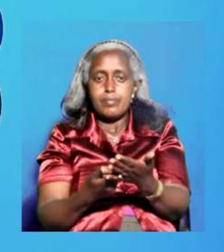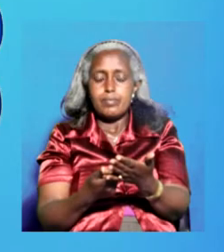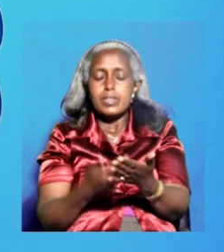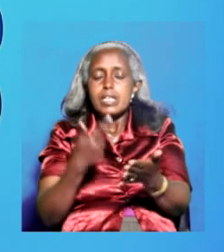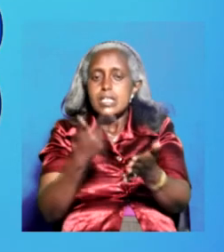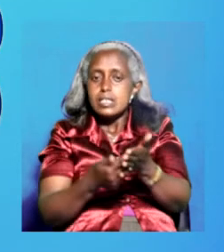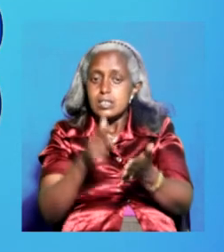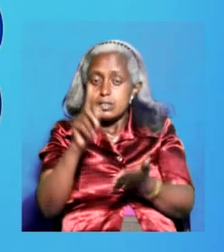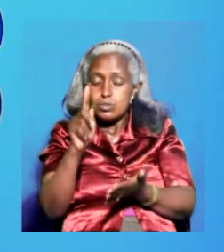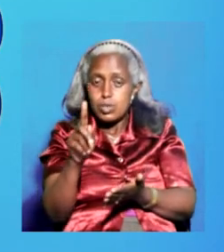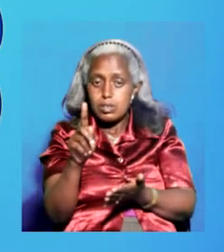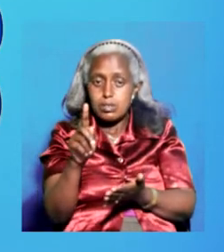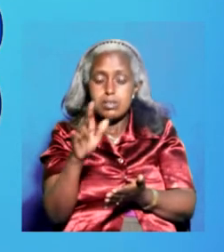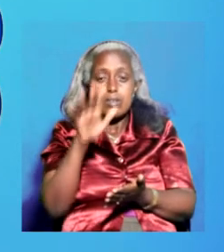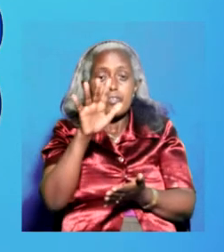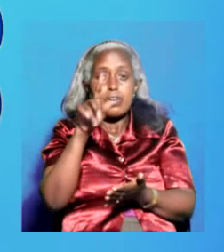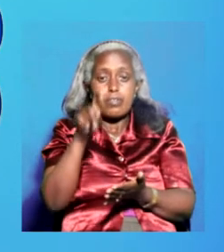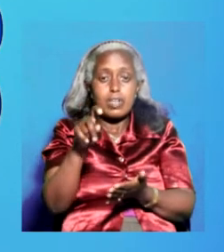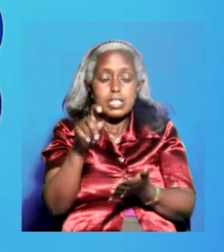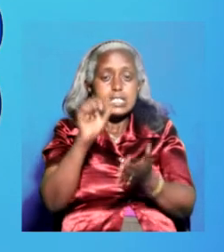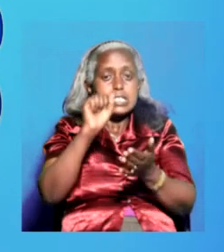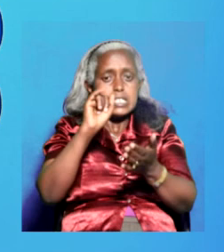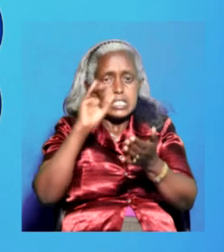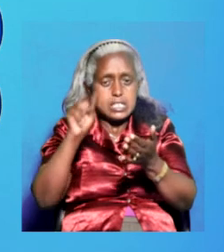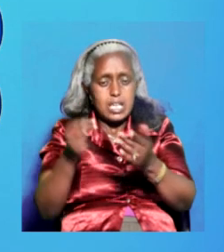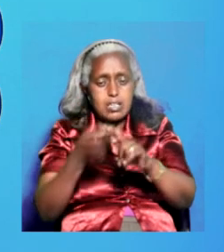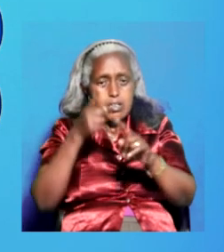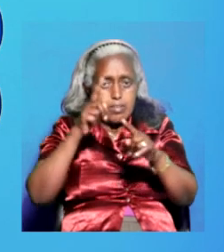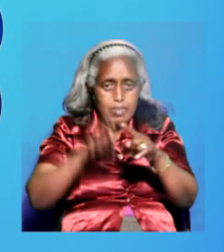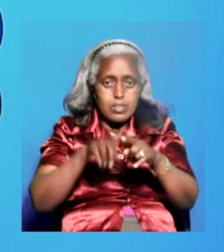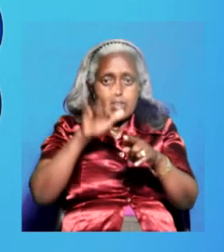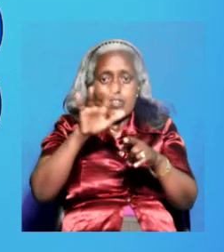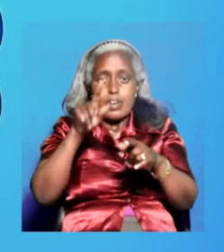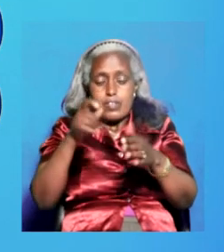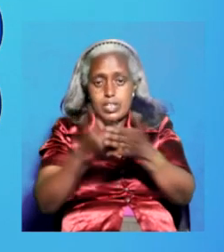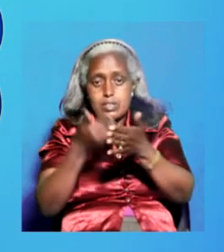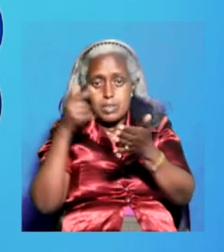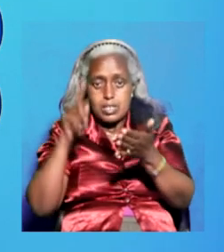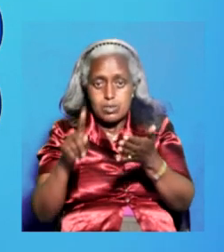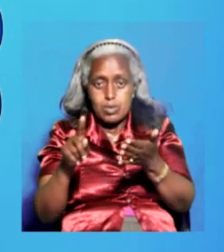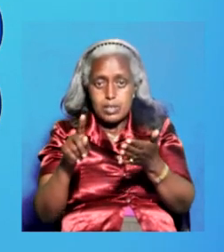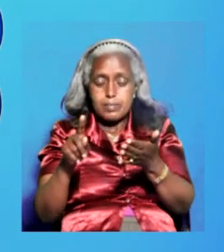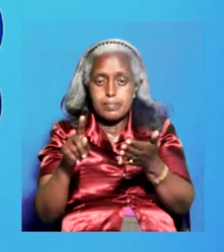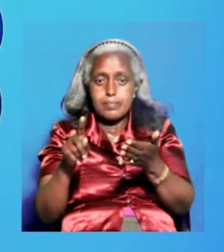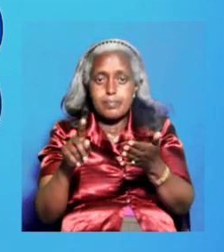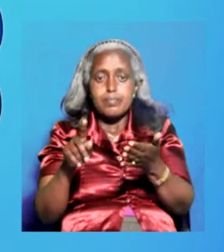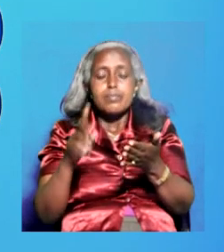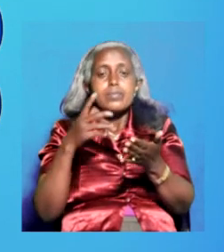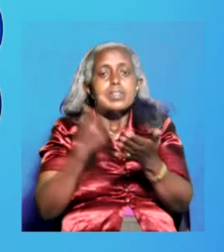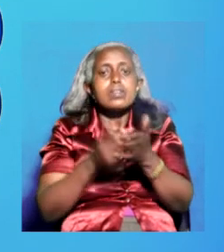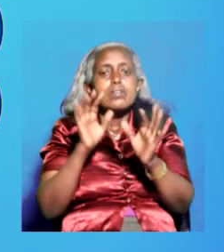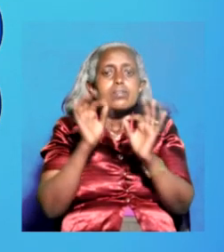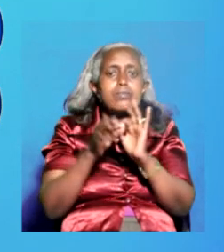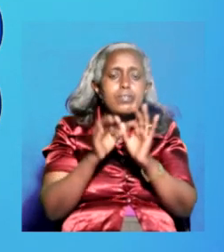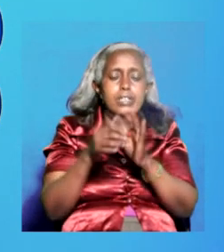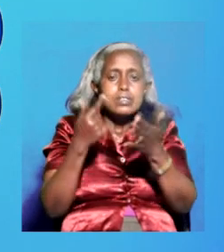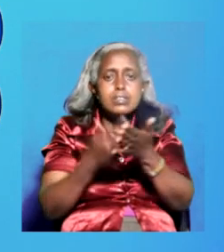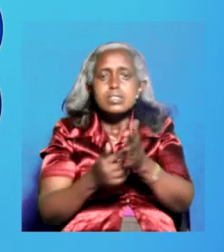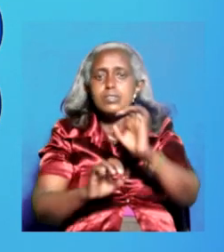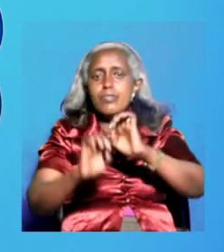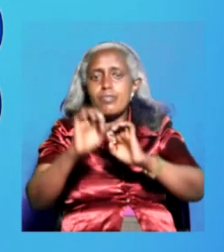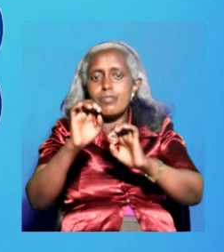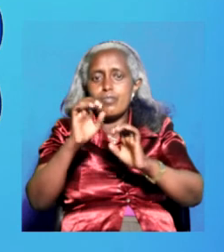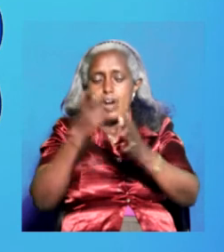this one, 5x sine inverse of 5x minus 1 will be defined when this